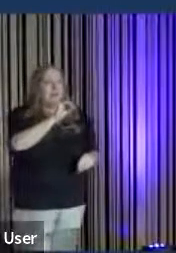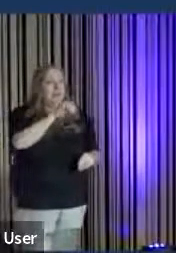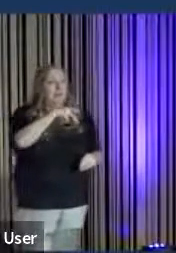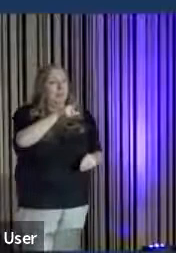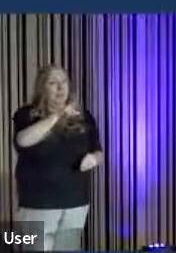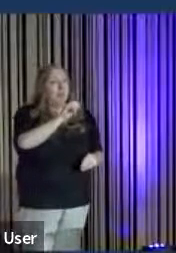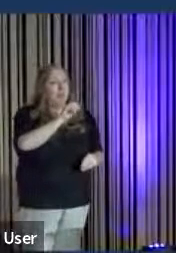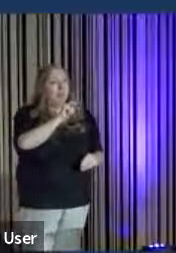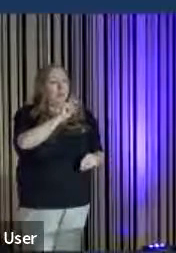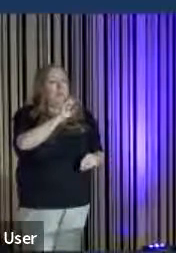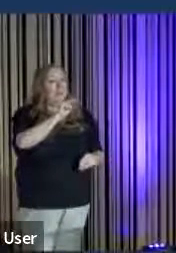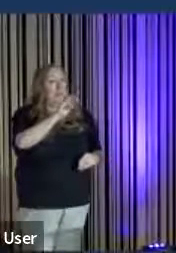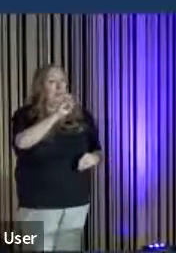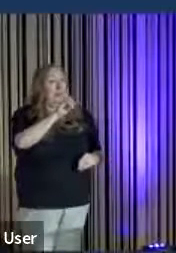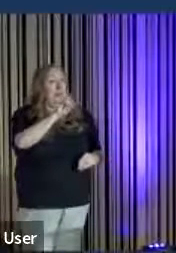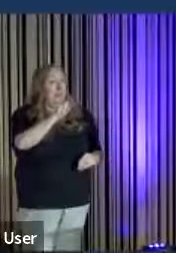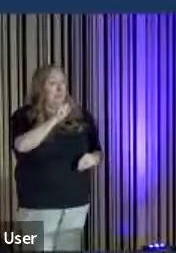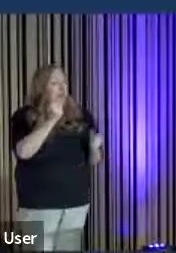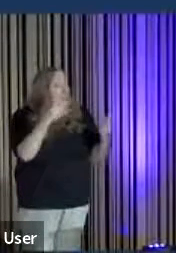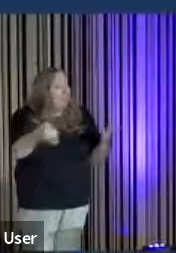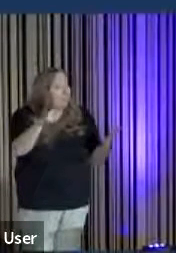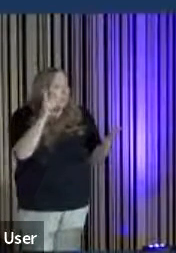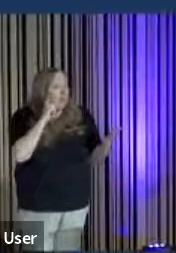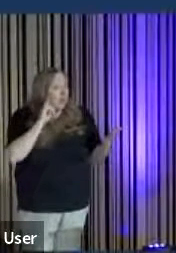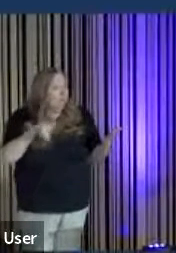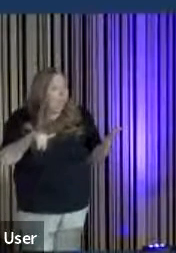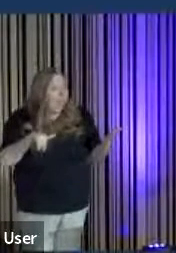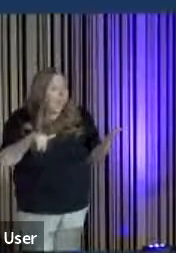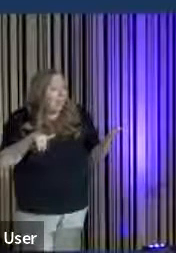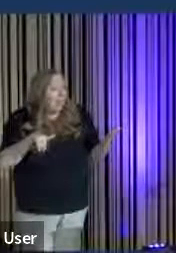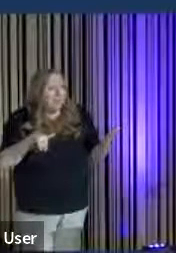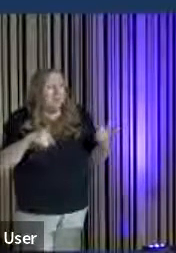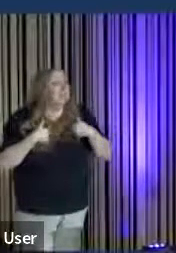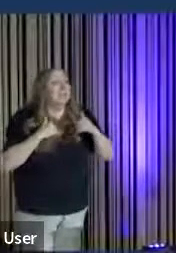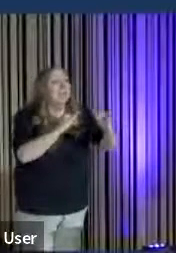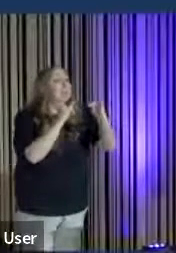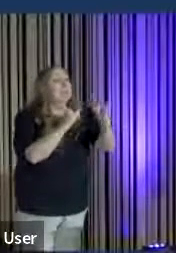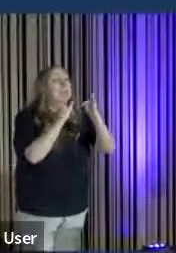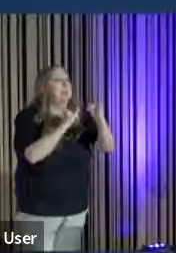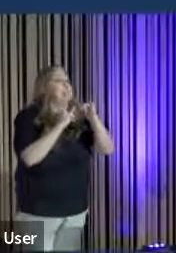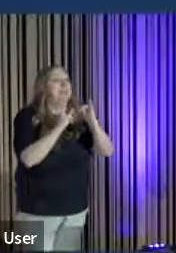heard of diplonemids? Nobody, right? Neither had we.